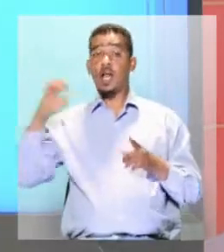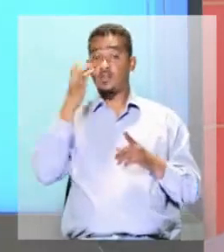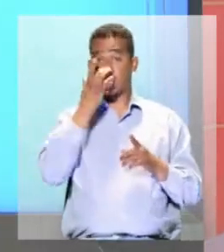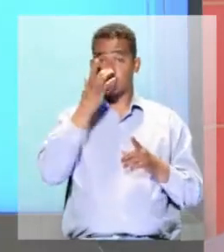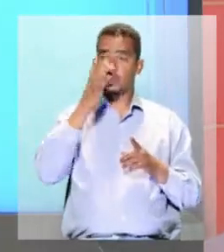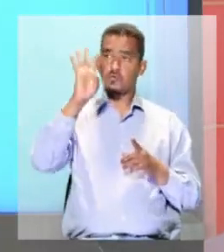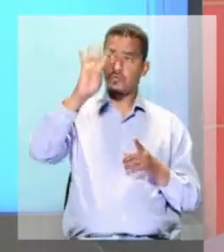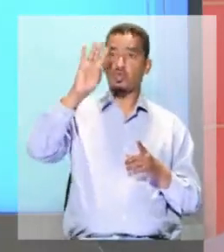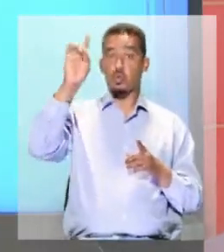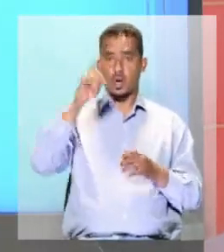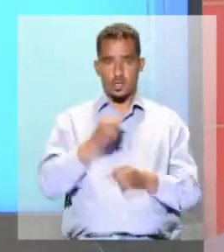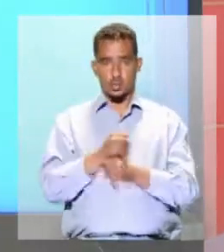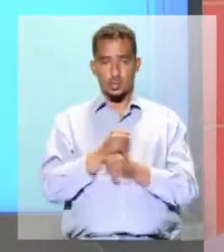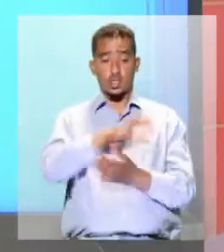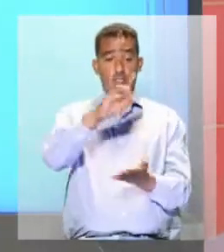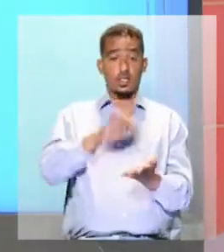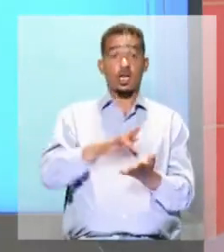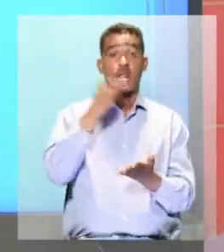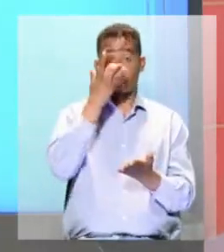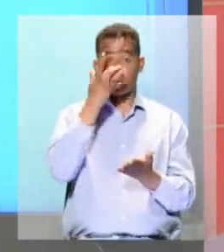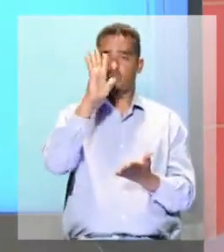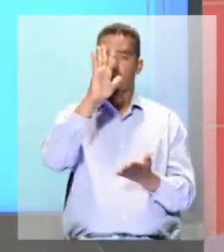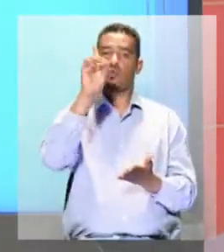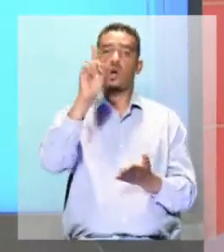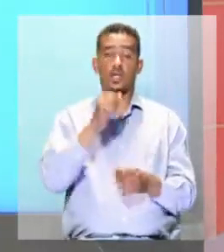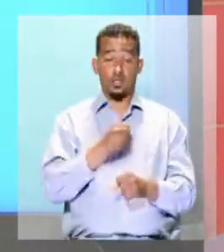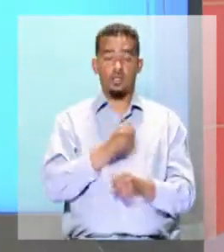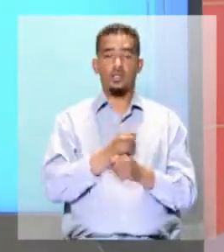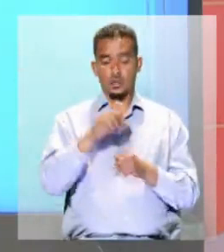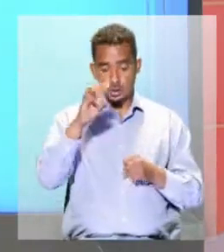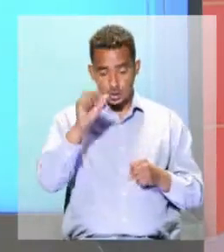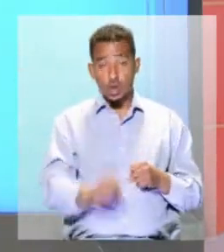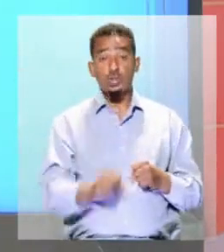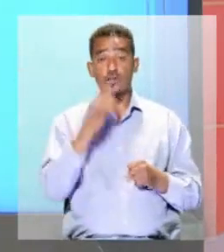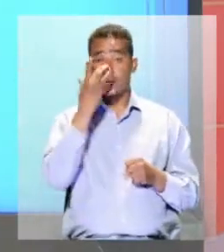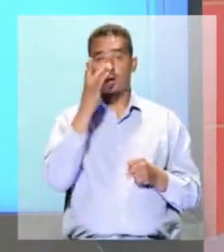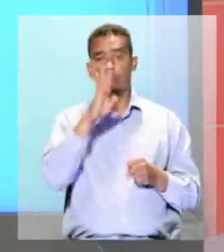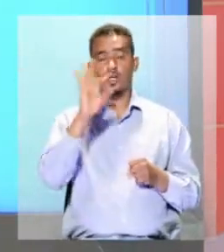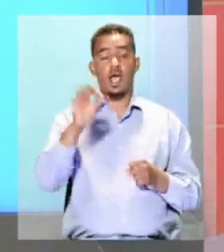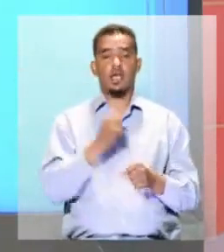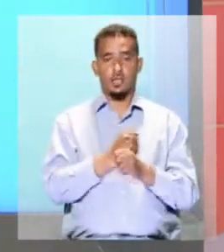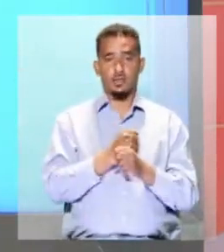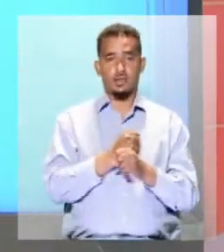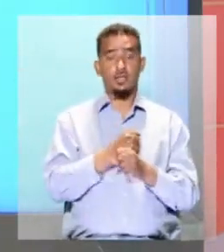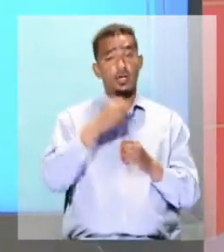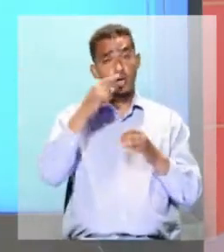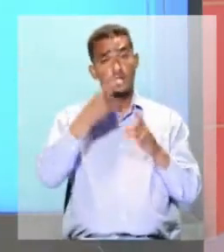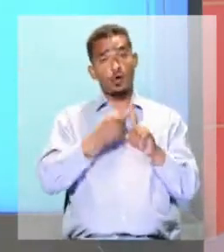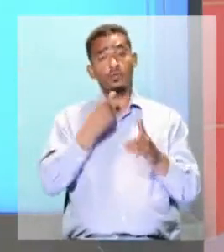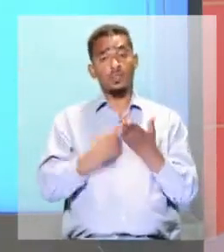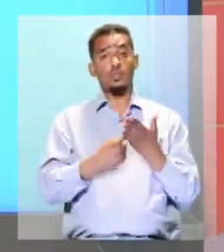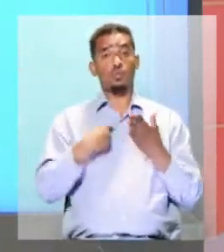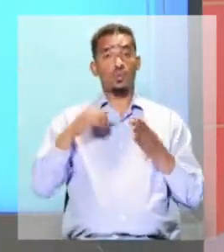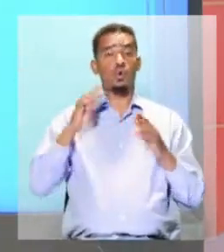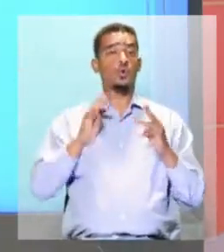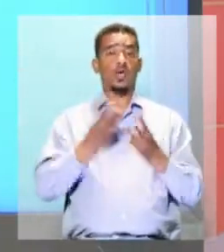is 41 years. Central Africa, 51 years. South Africa, 49 years. From this, we conclude